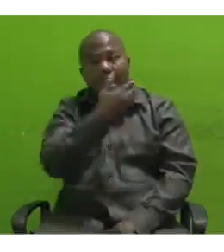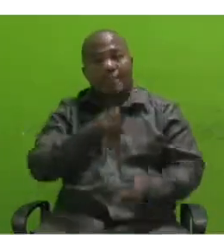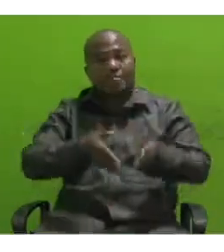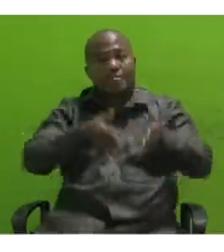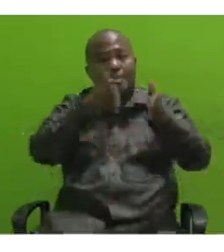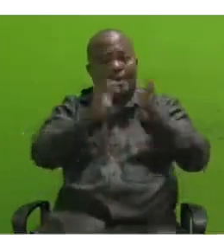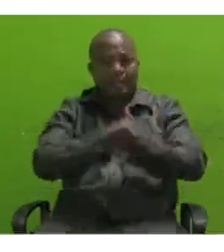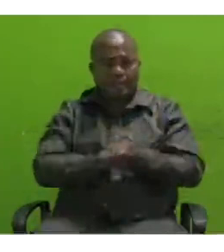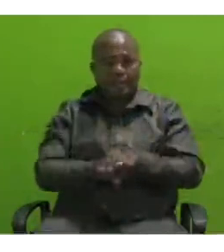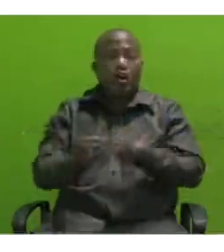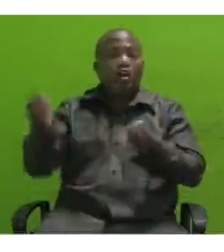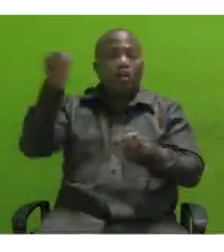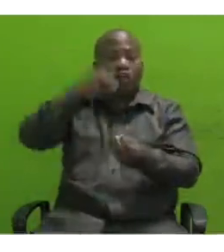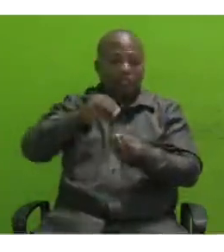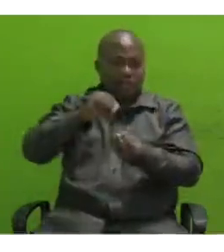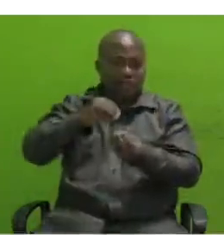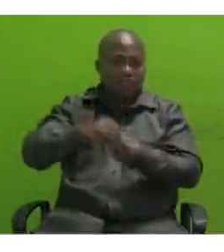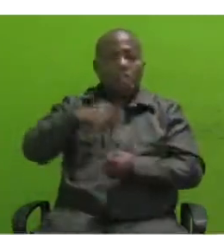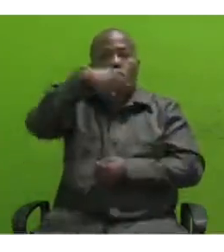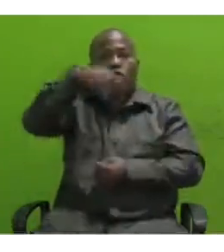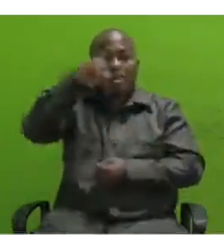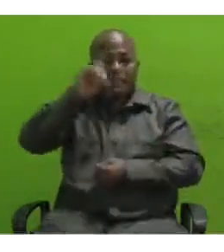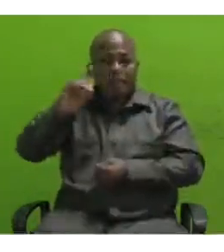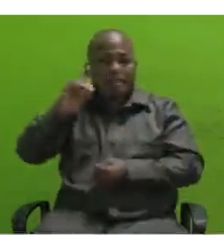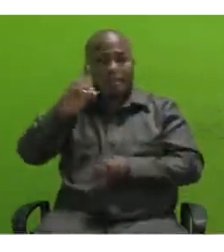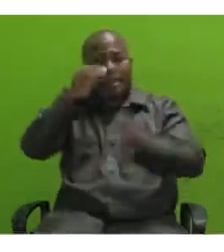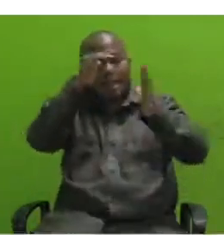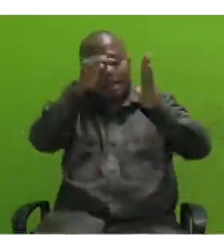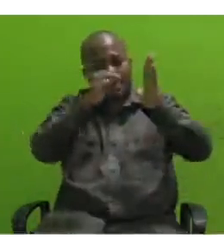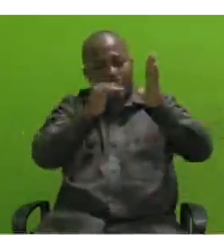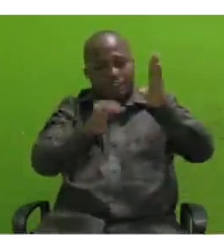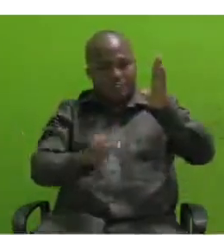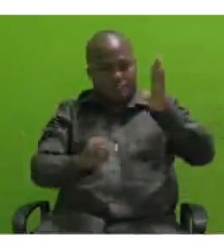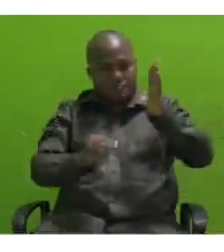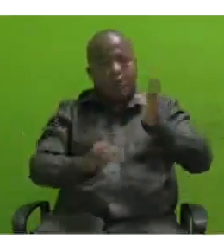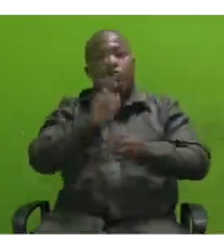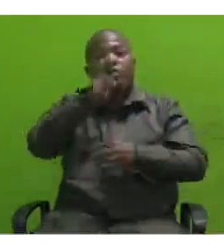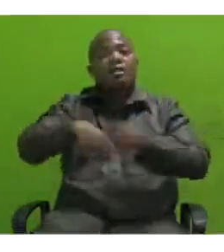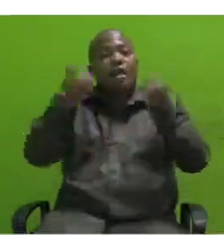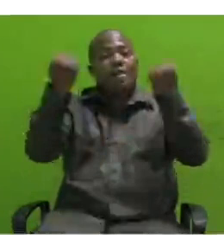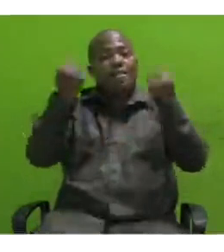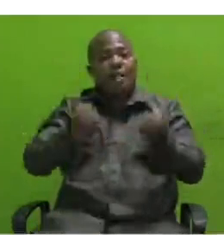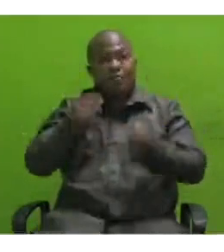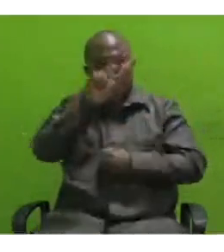of making a quadratic expression to be a perfect square is what we